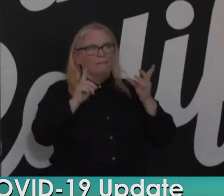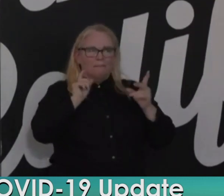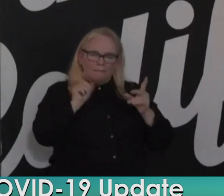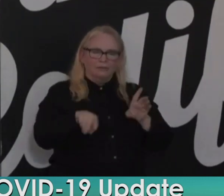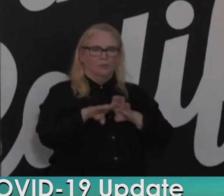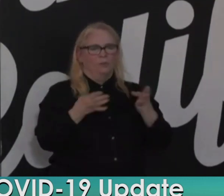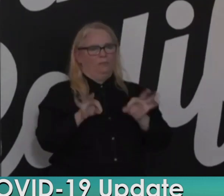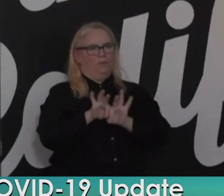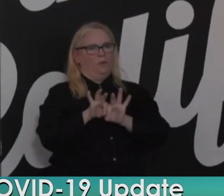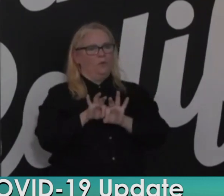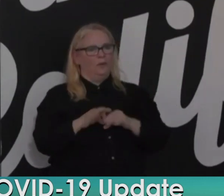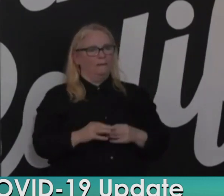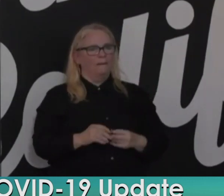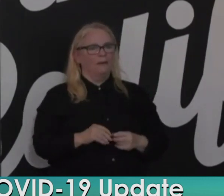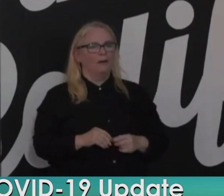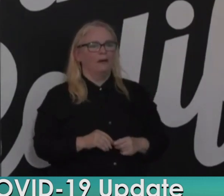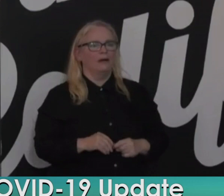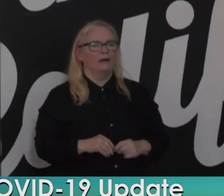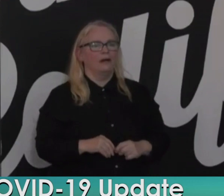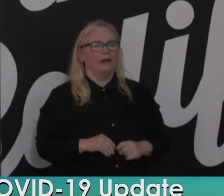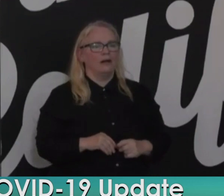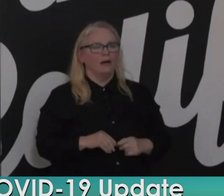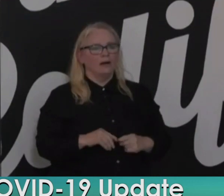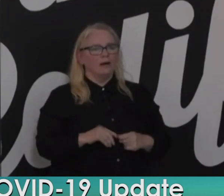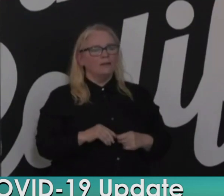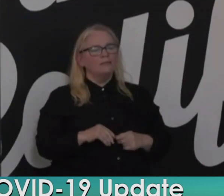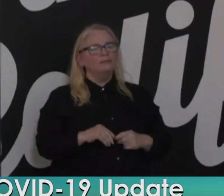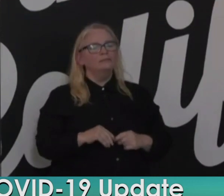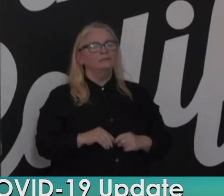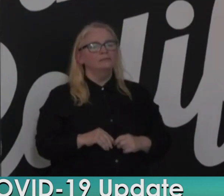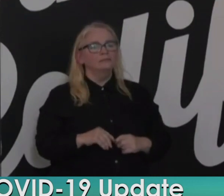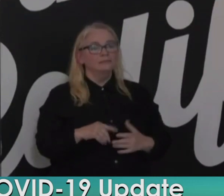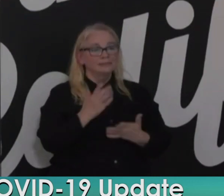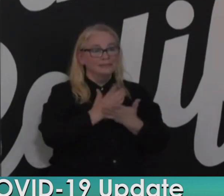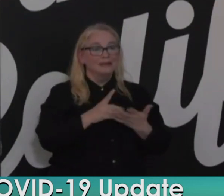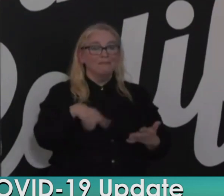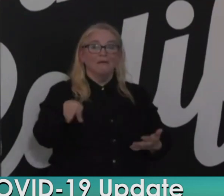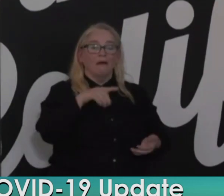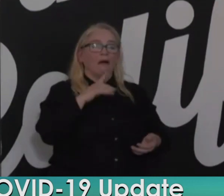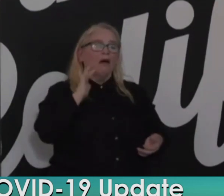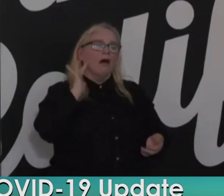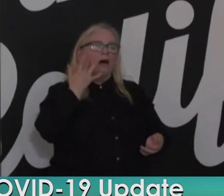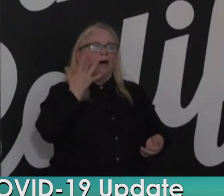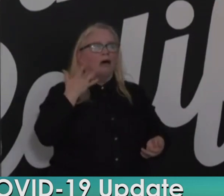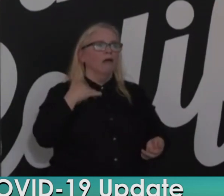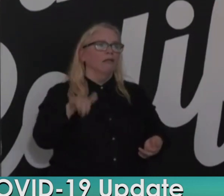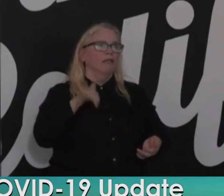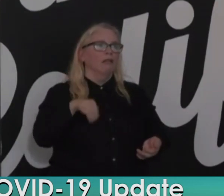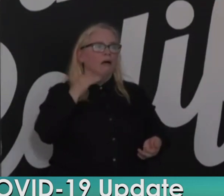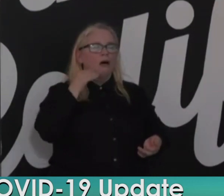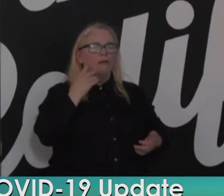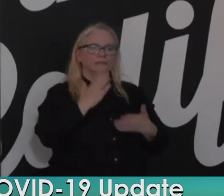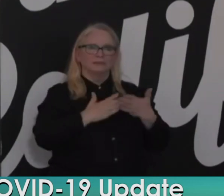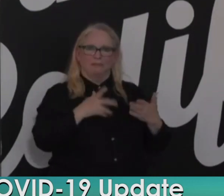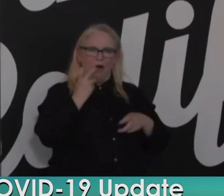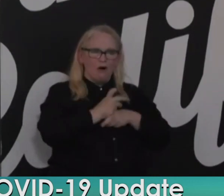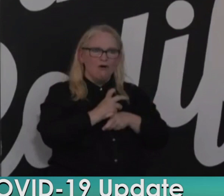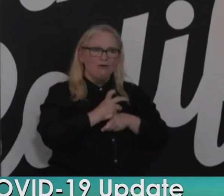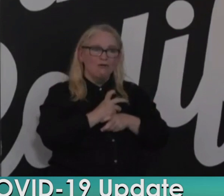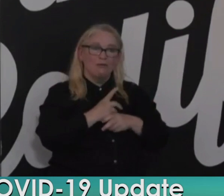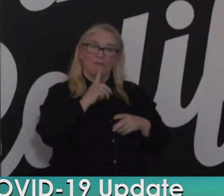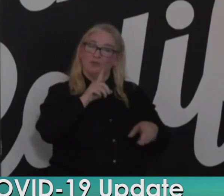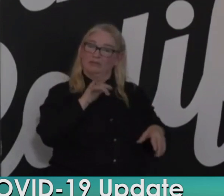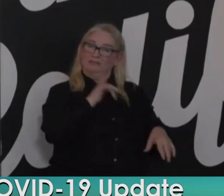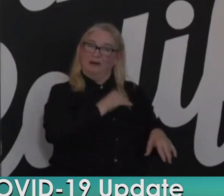inconvenience is not an inconvenience when you consider the alternative. To be able